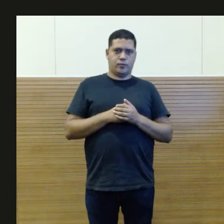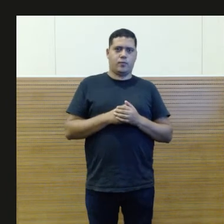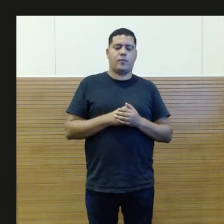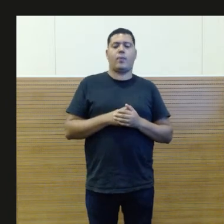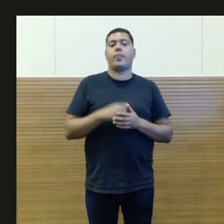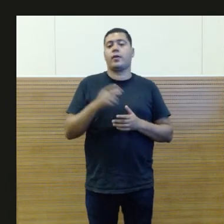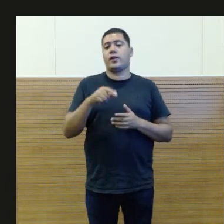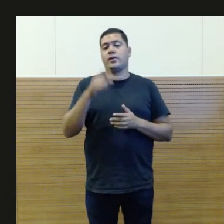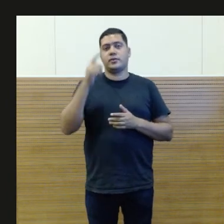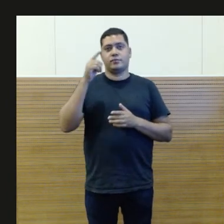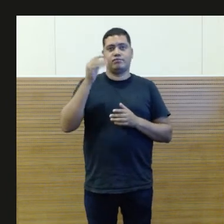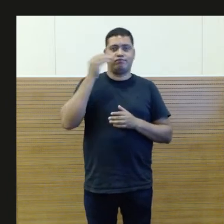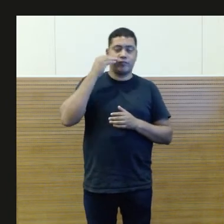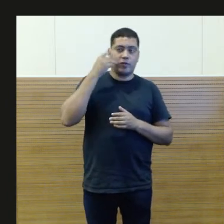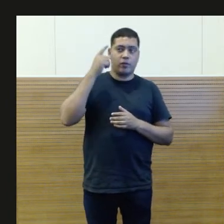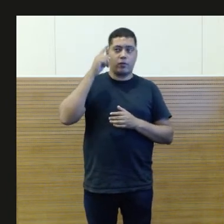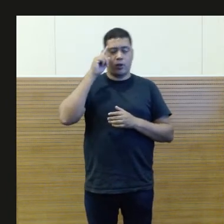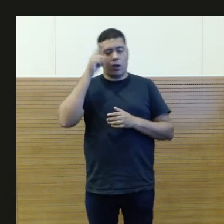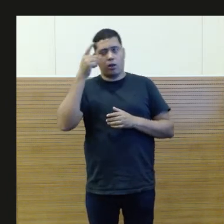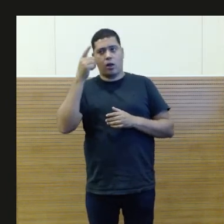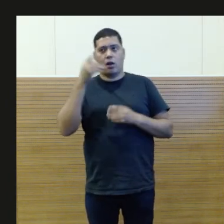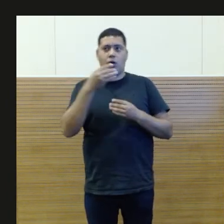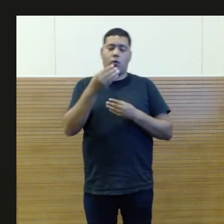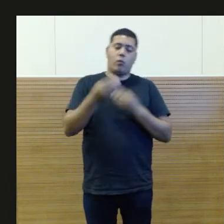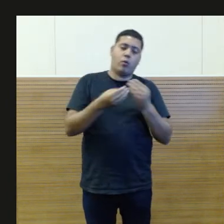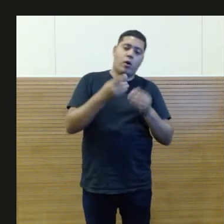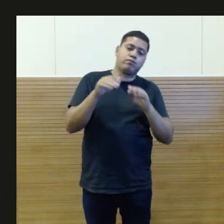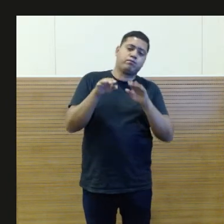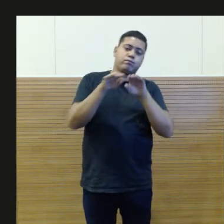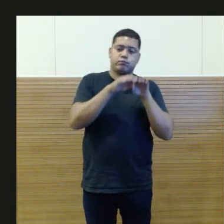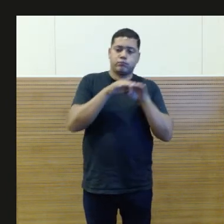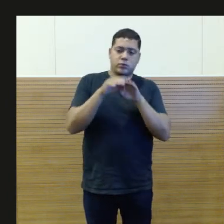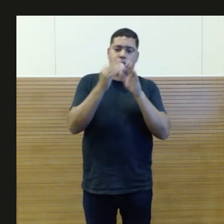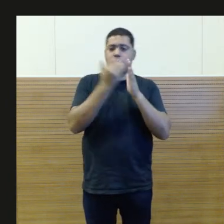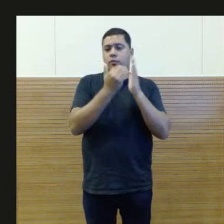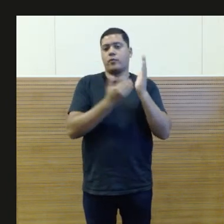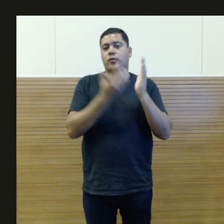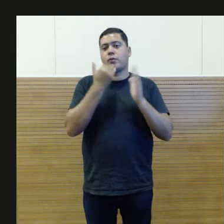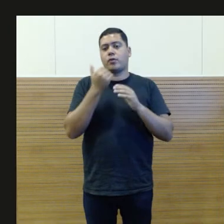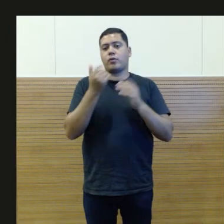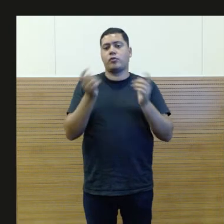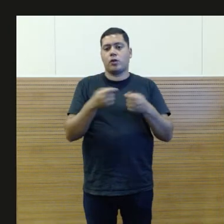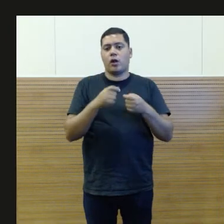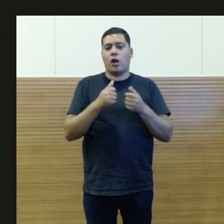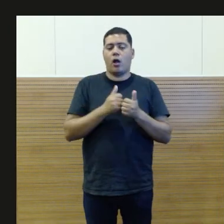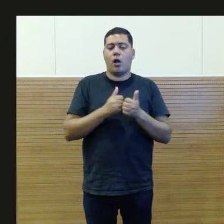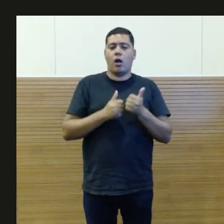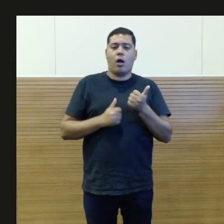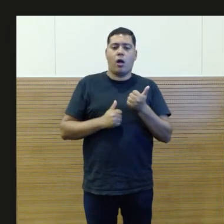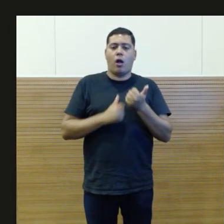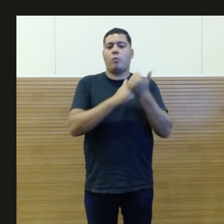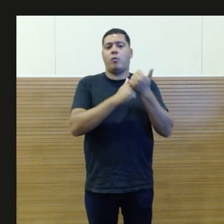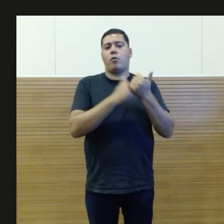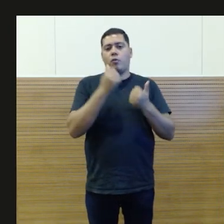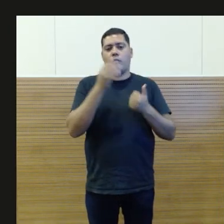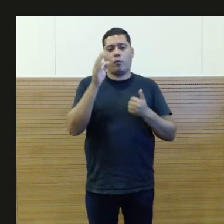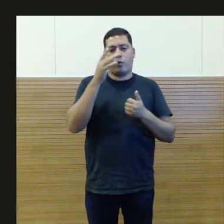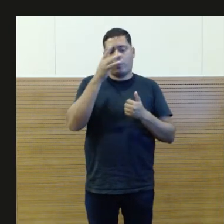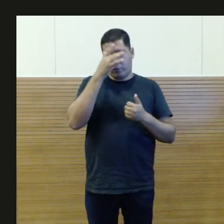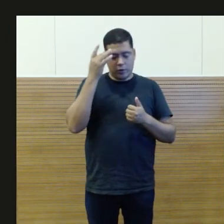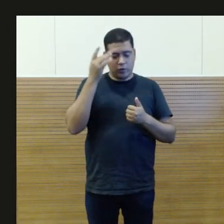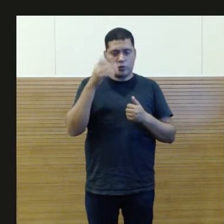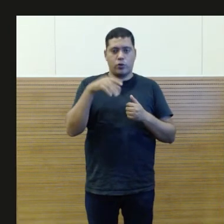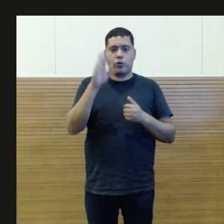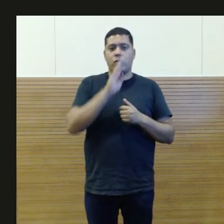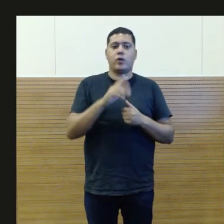Brazilian food. This strengthens all the Mediterranean diets, but with the Brazilian foods, considering